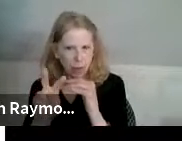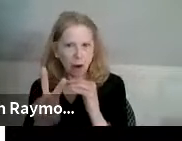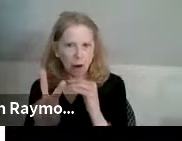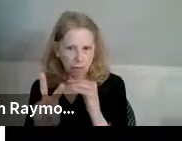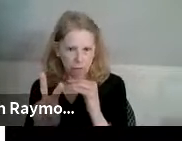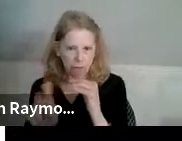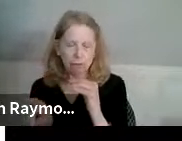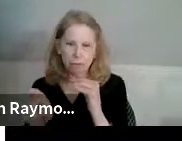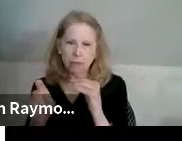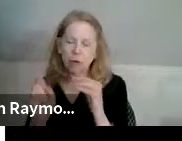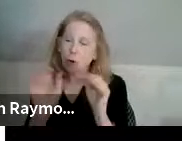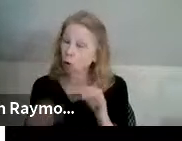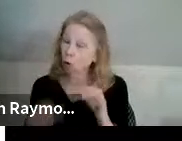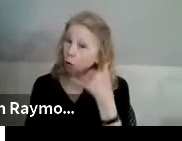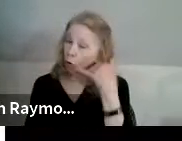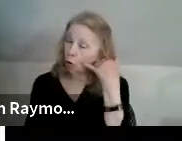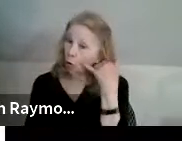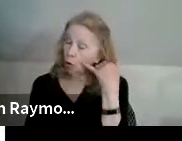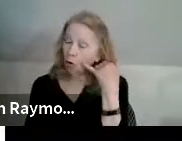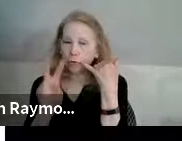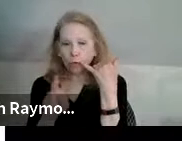508@access-board.gov. You can call at